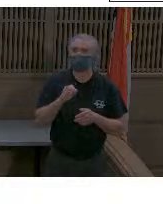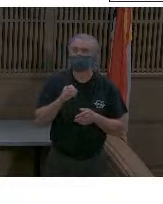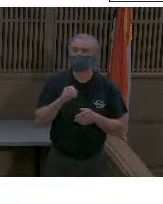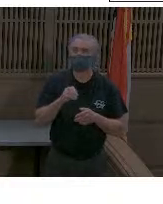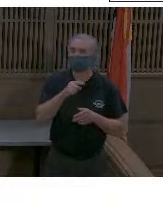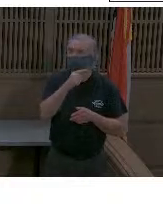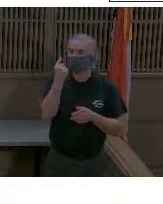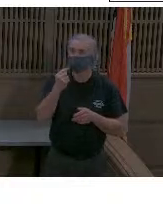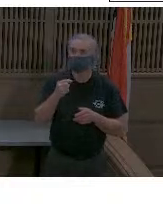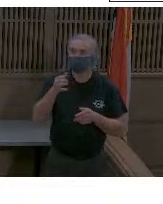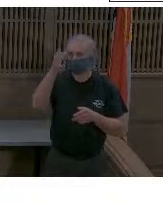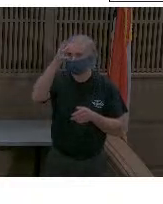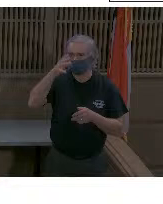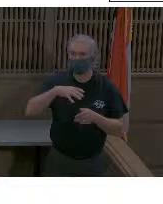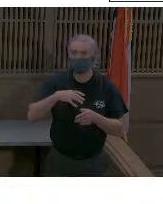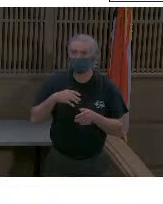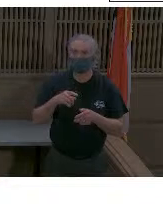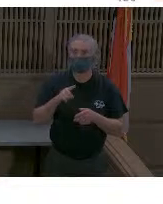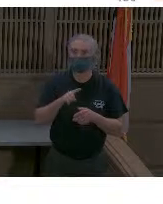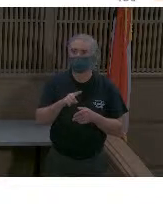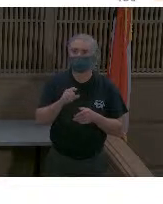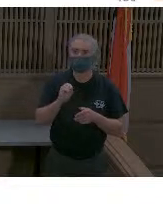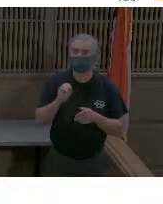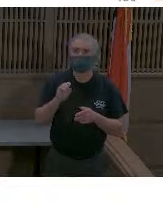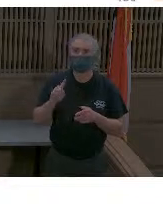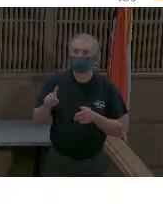have 101 black females.